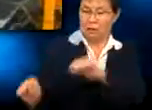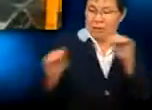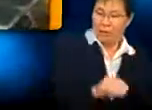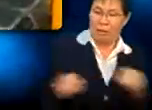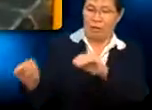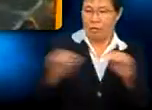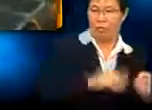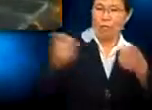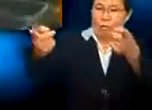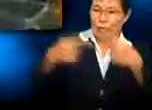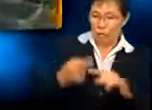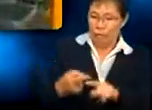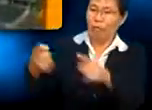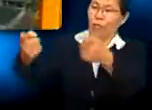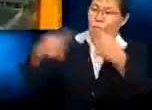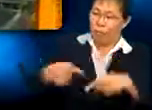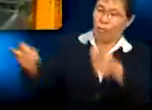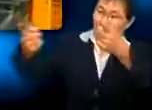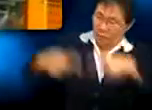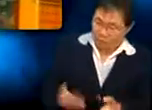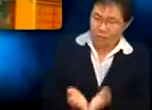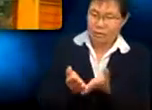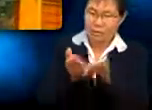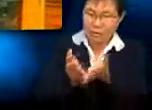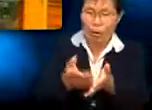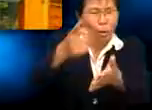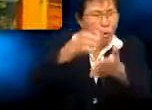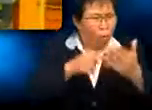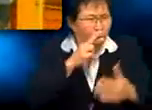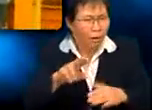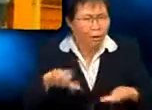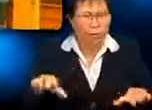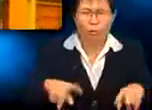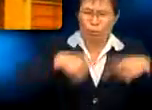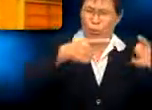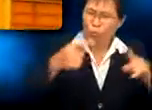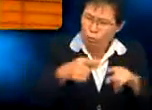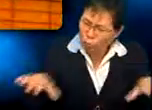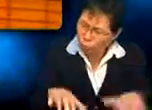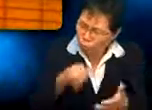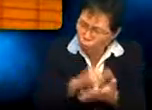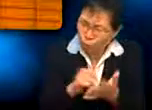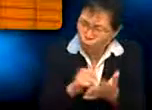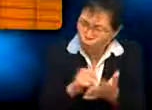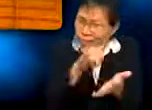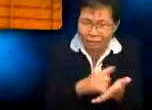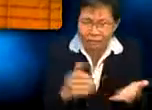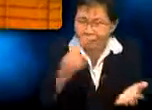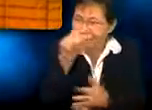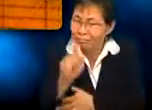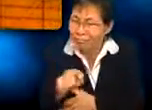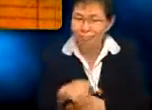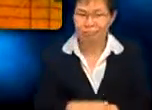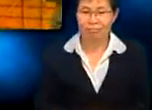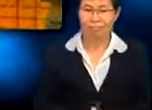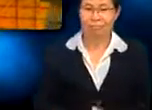coal from incoming ships. And what are they going to do with it?